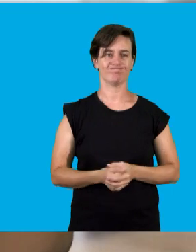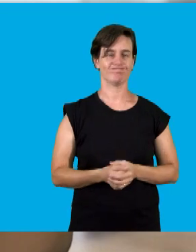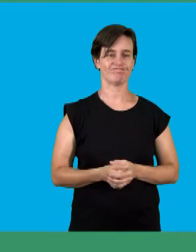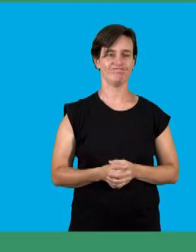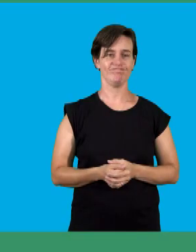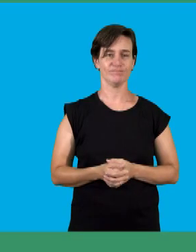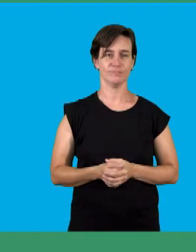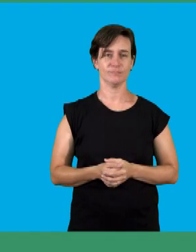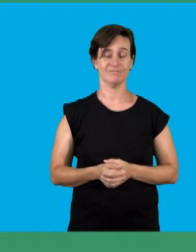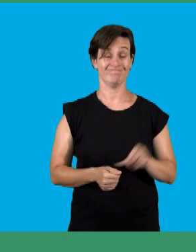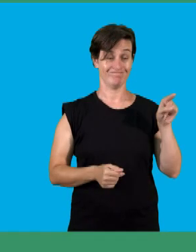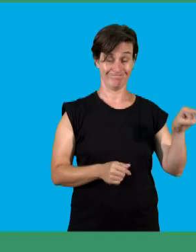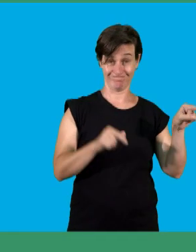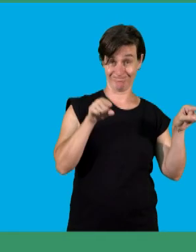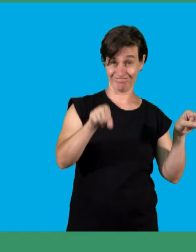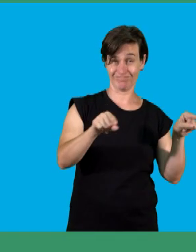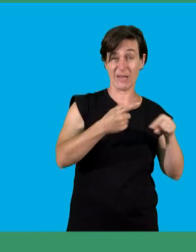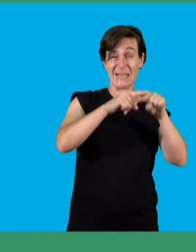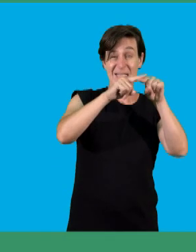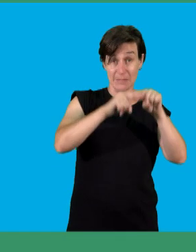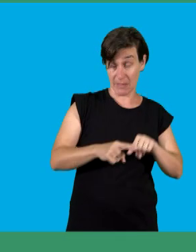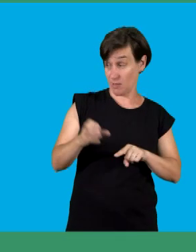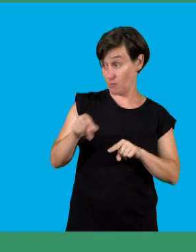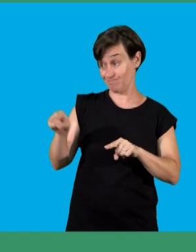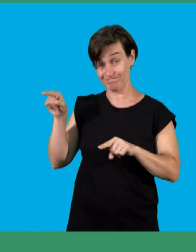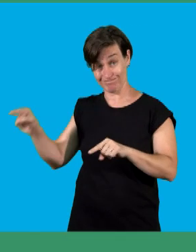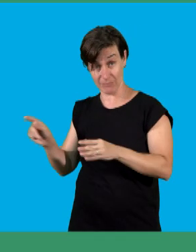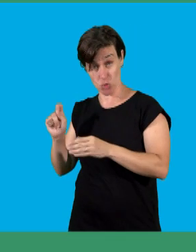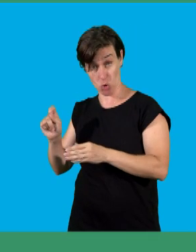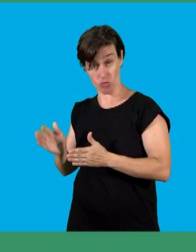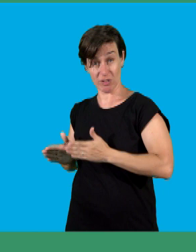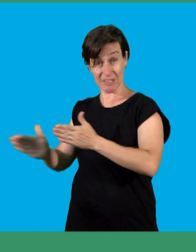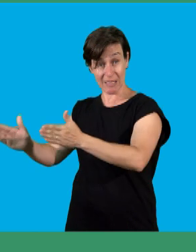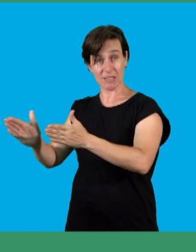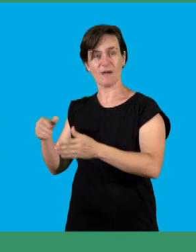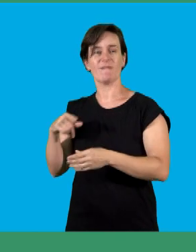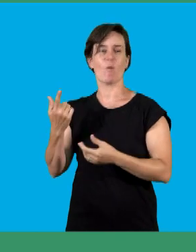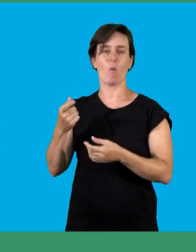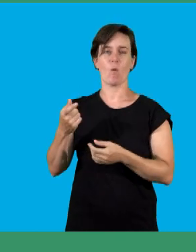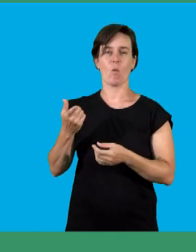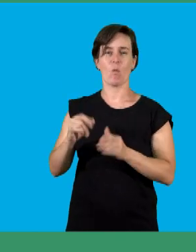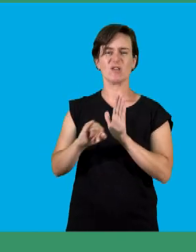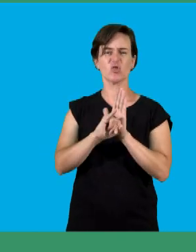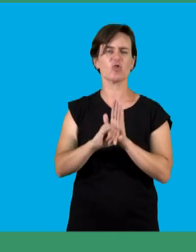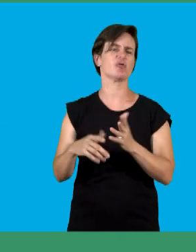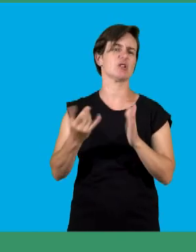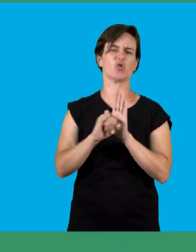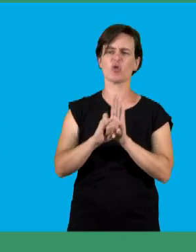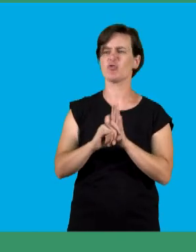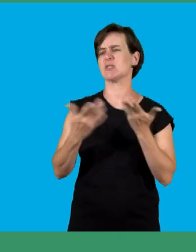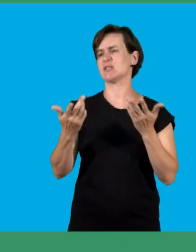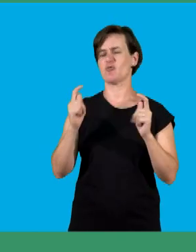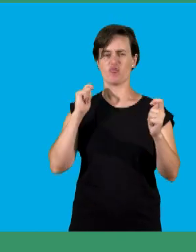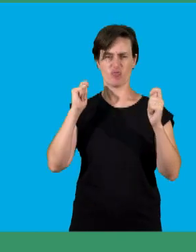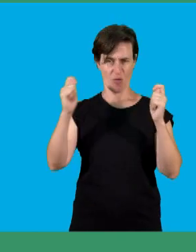primary, secondary, also depends on the tertiary sector to provide services such as insurance